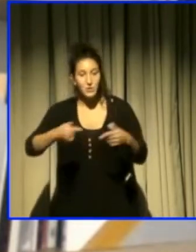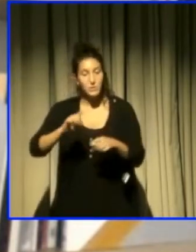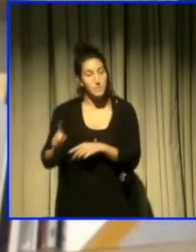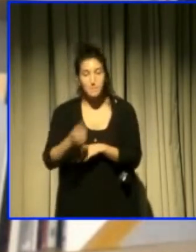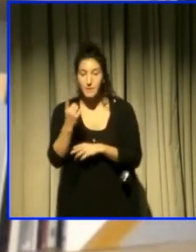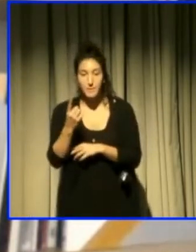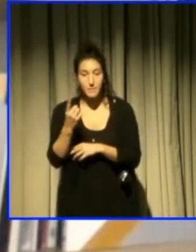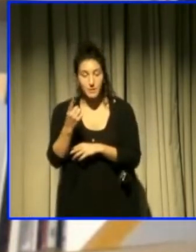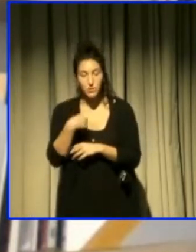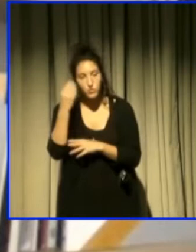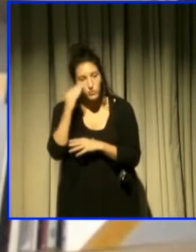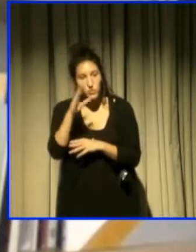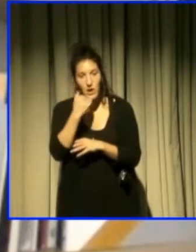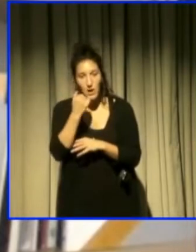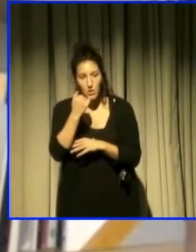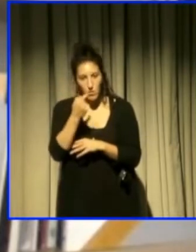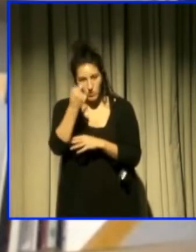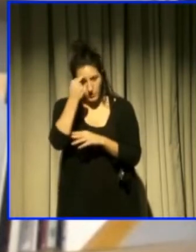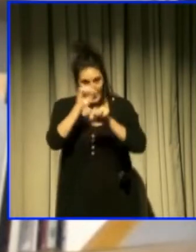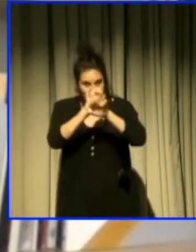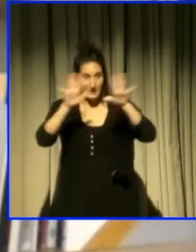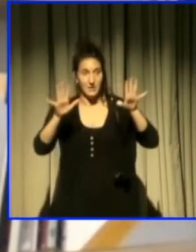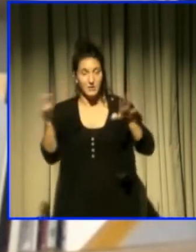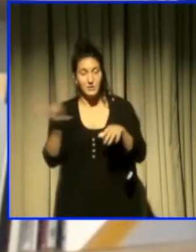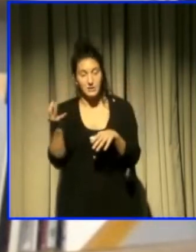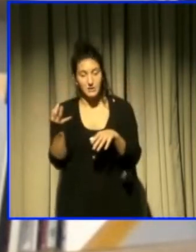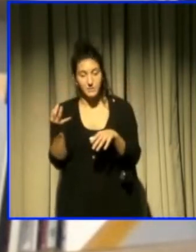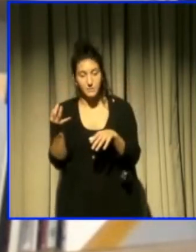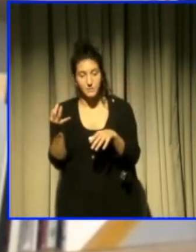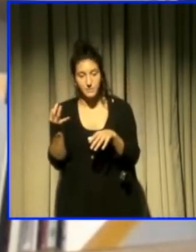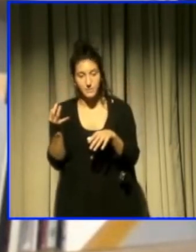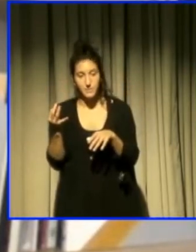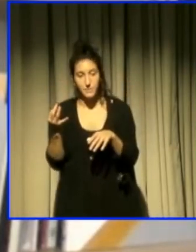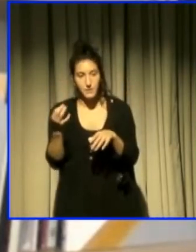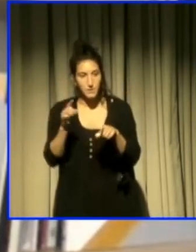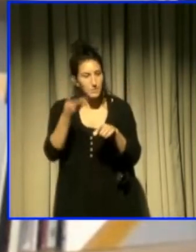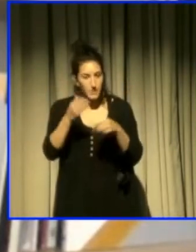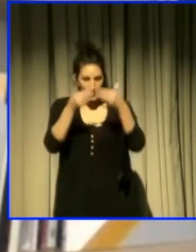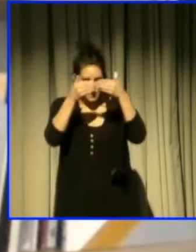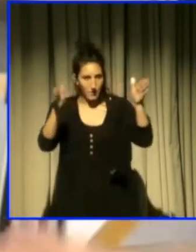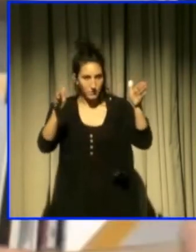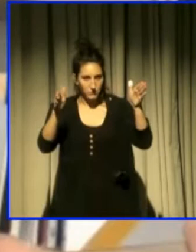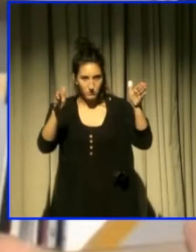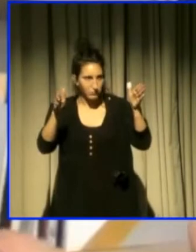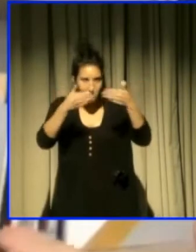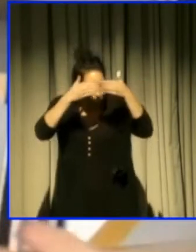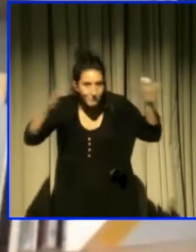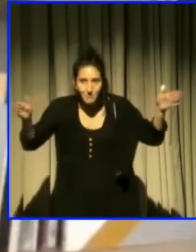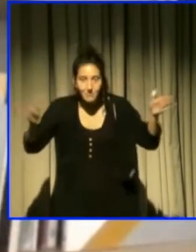have in mind and to start with as a mindset when you go into trend research is that it's